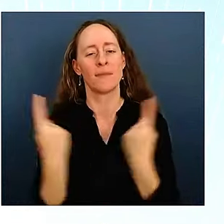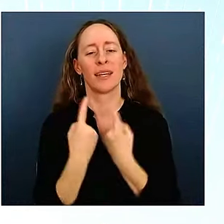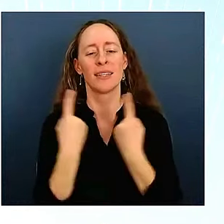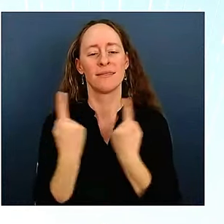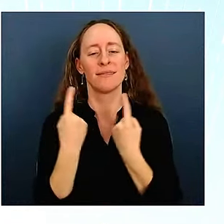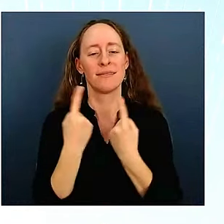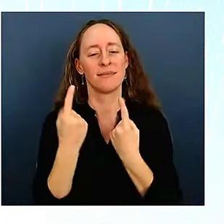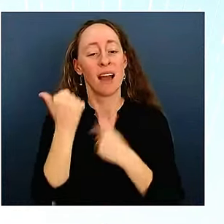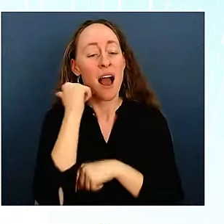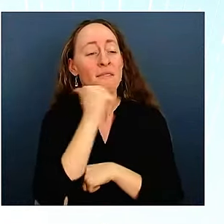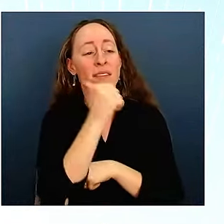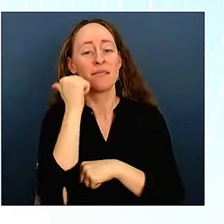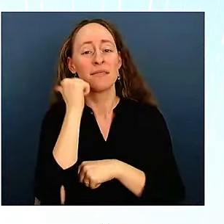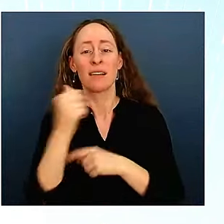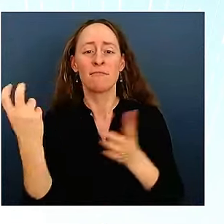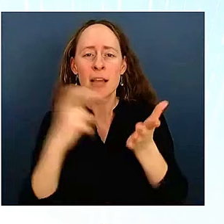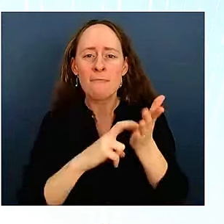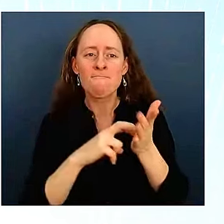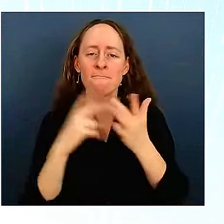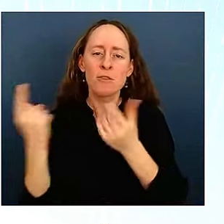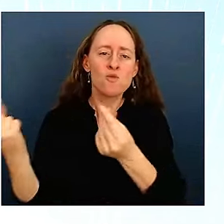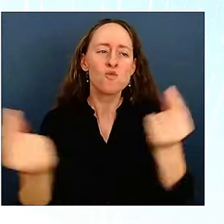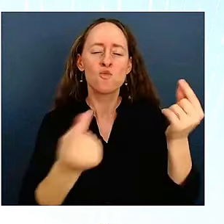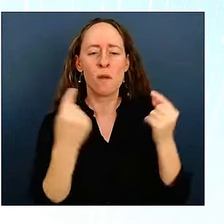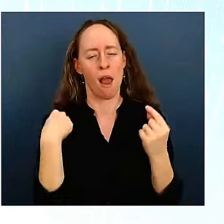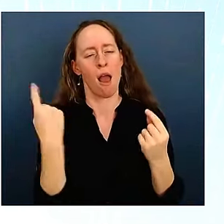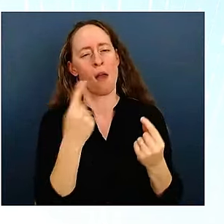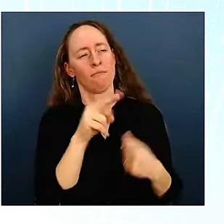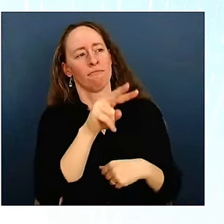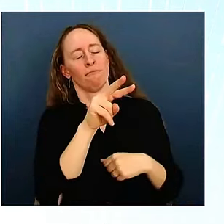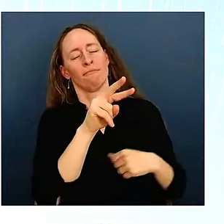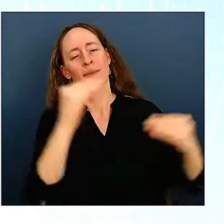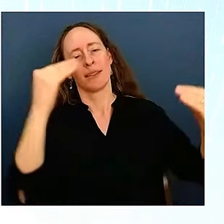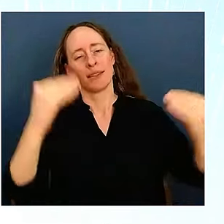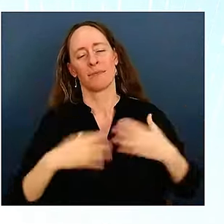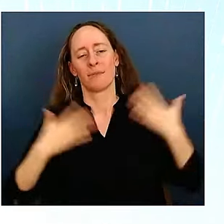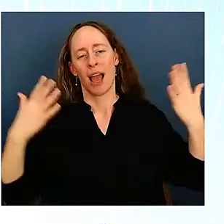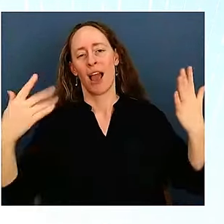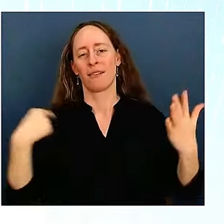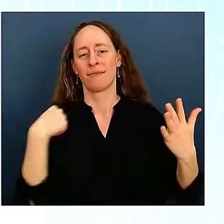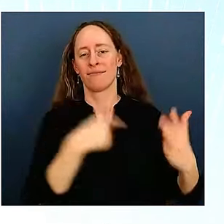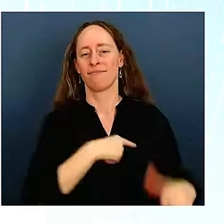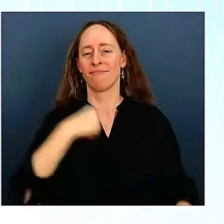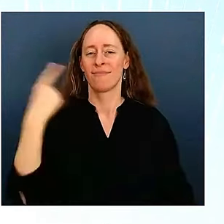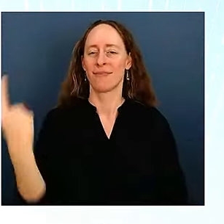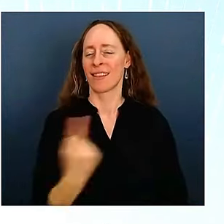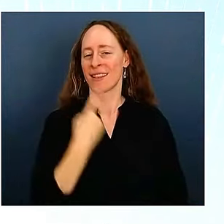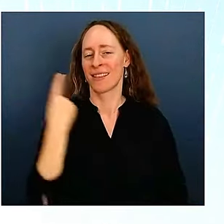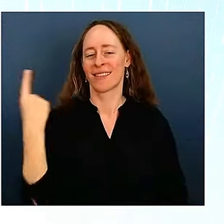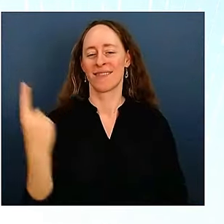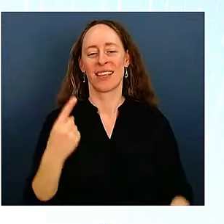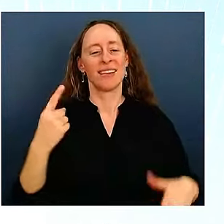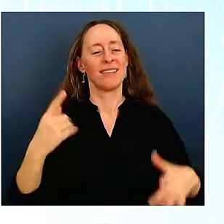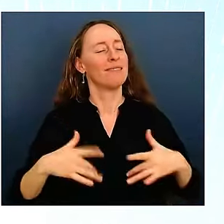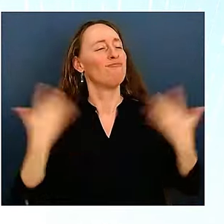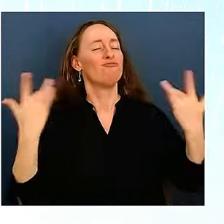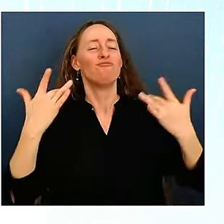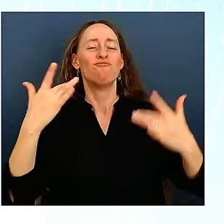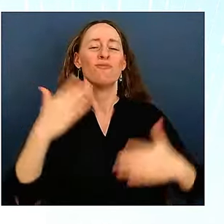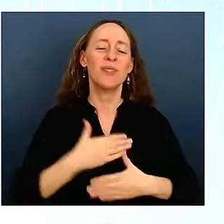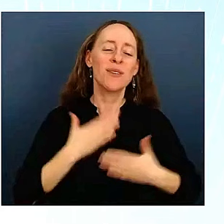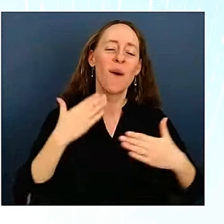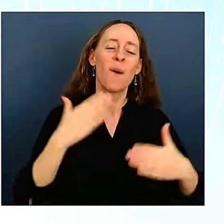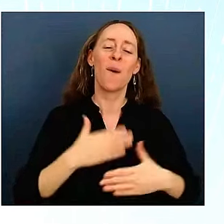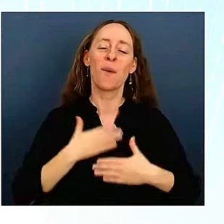people across our nation. You lift them up with a sense of joy and community. You show them what true